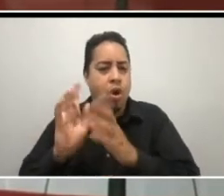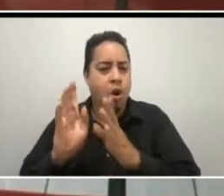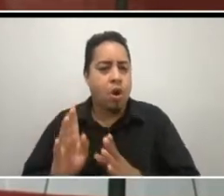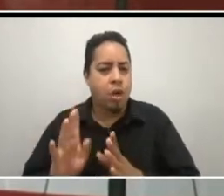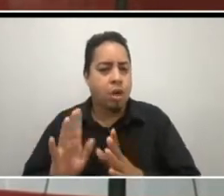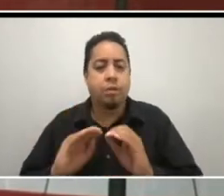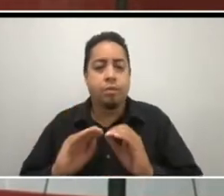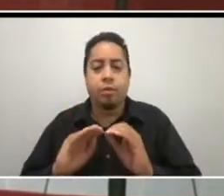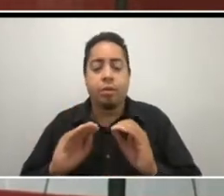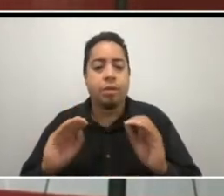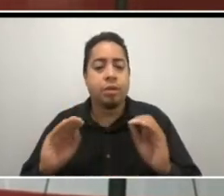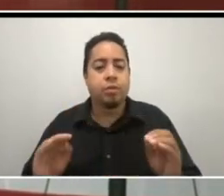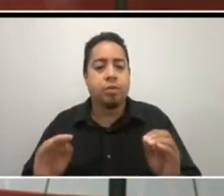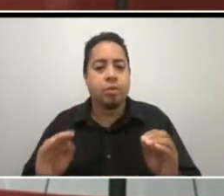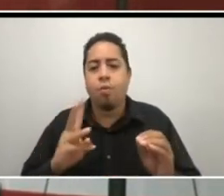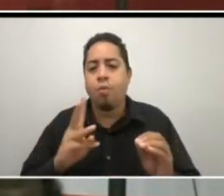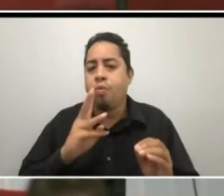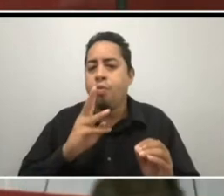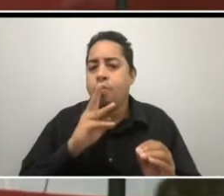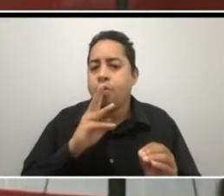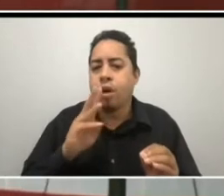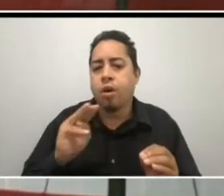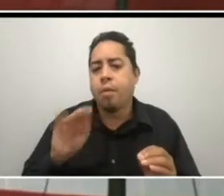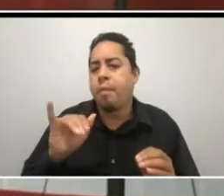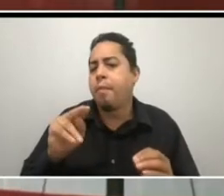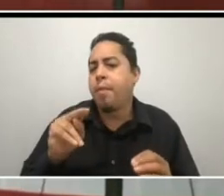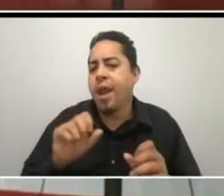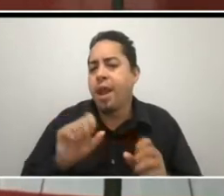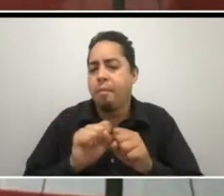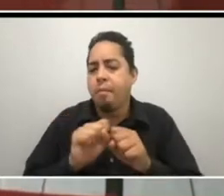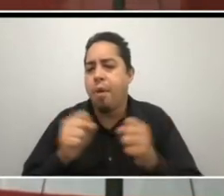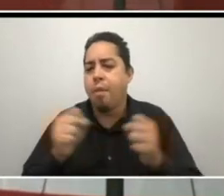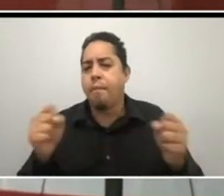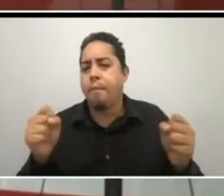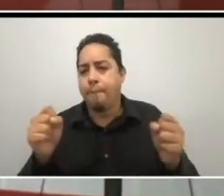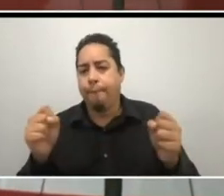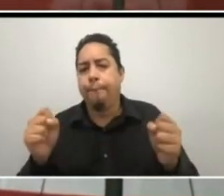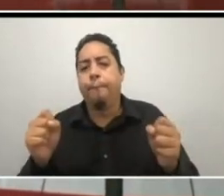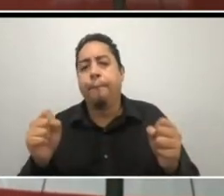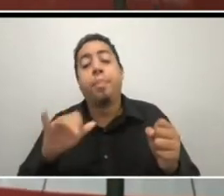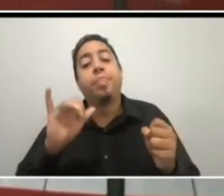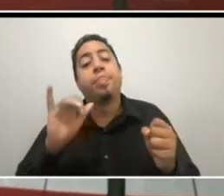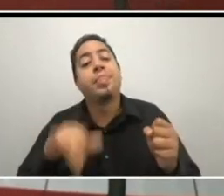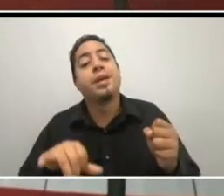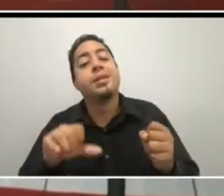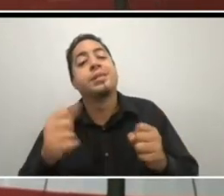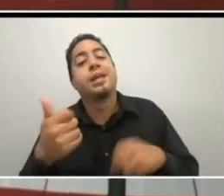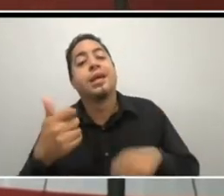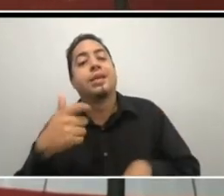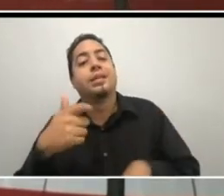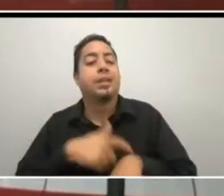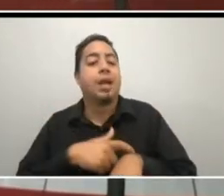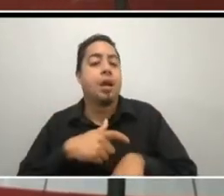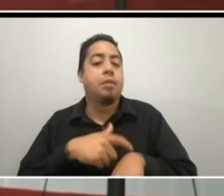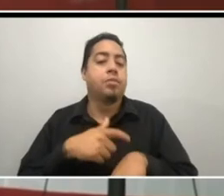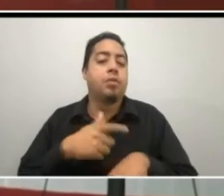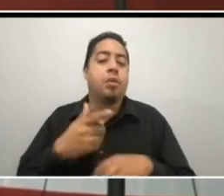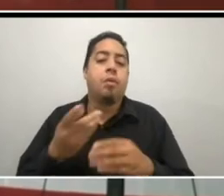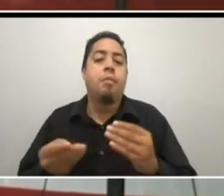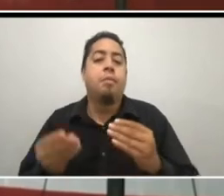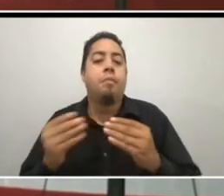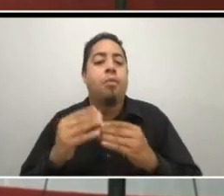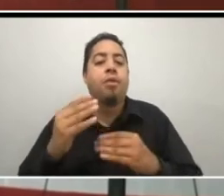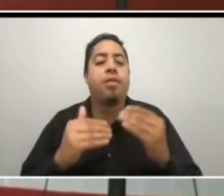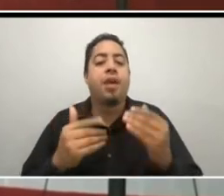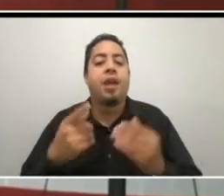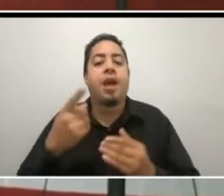main break. You know, they said there was no water main break. That's 10 times more than I need to win this state. 10